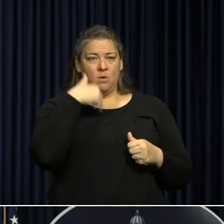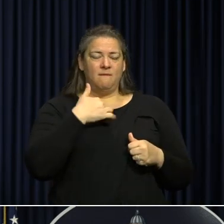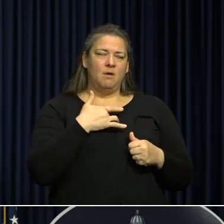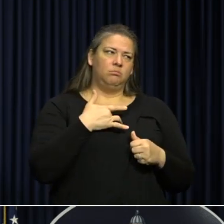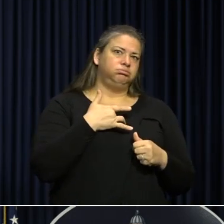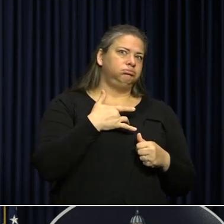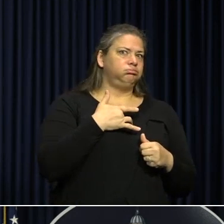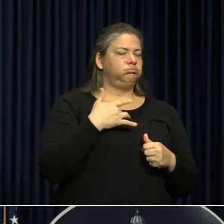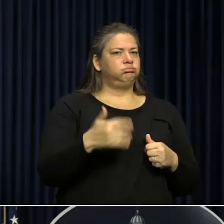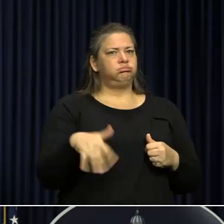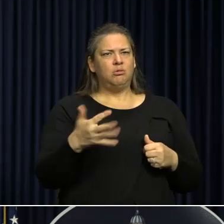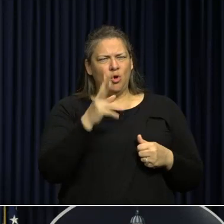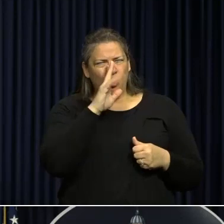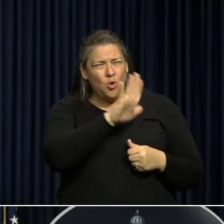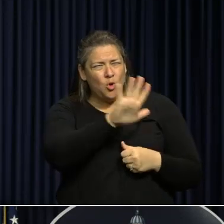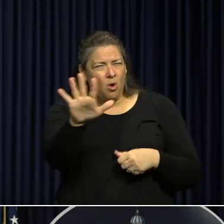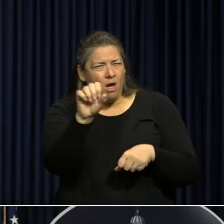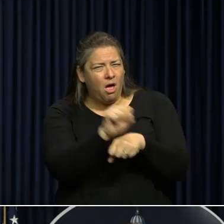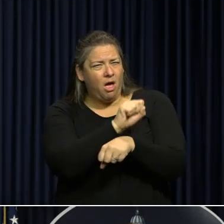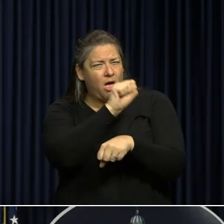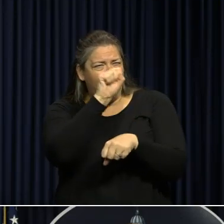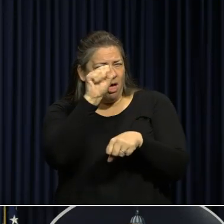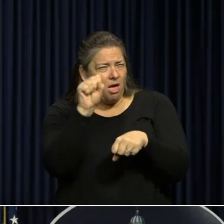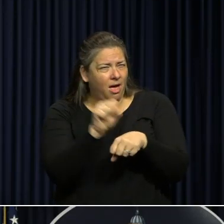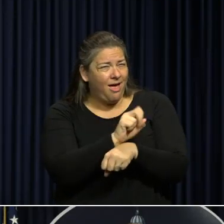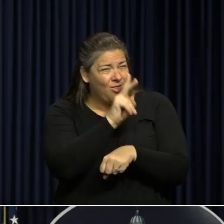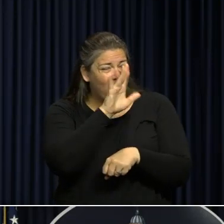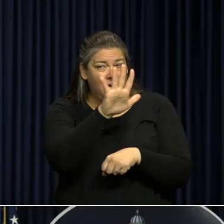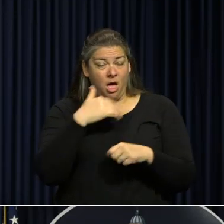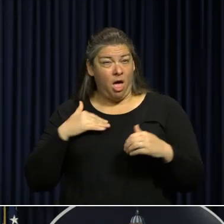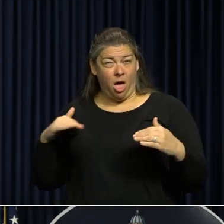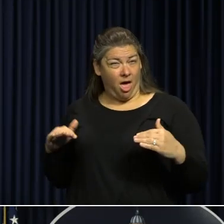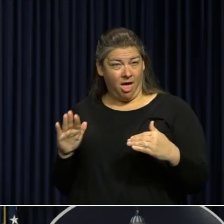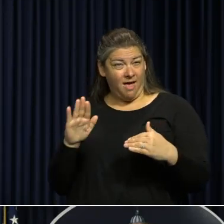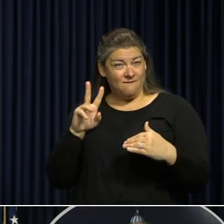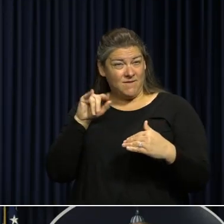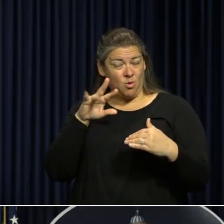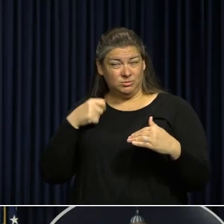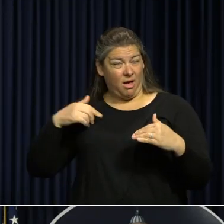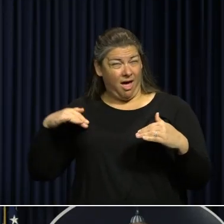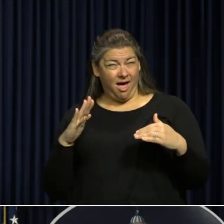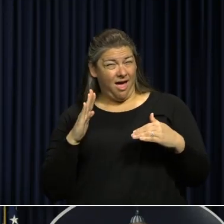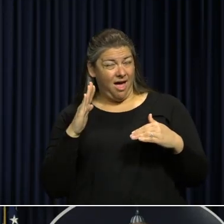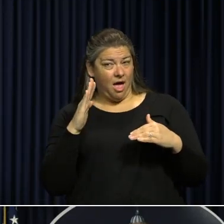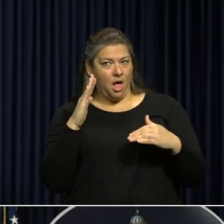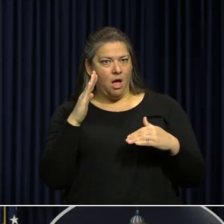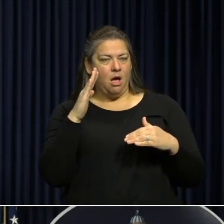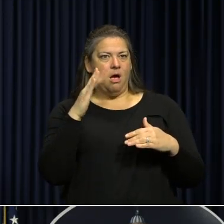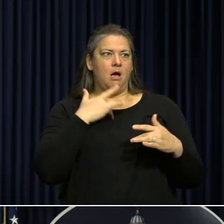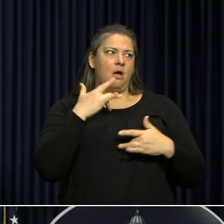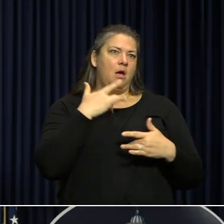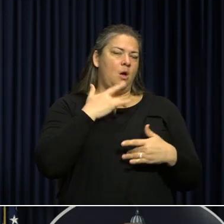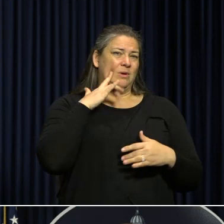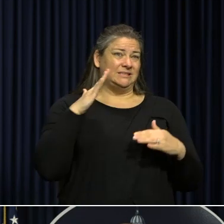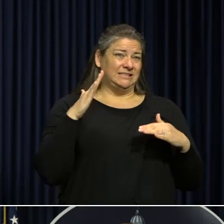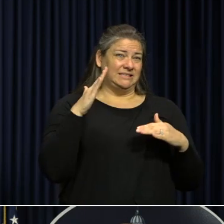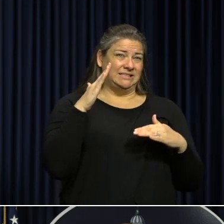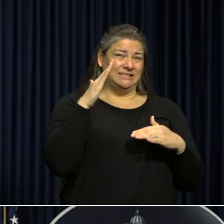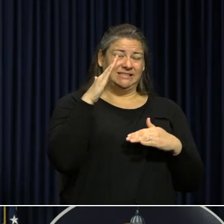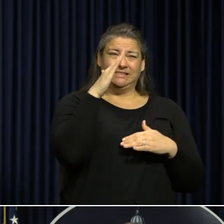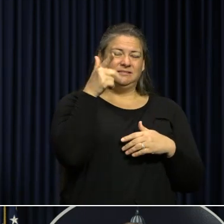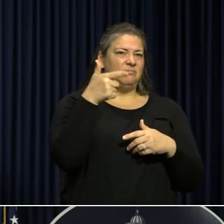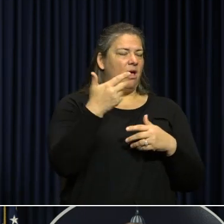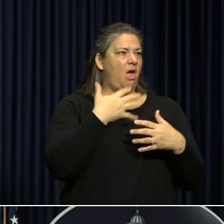done. I mean, we look at how we've plateaued in a virus that we were all very concerned would spike, would exceed our